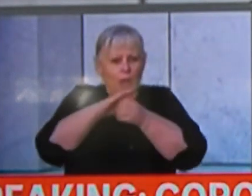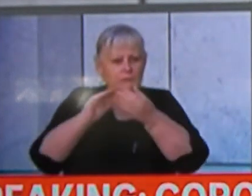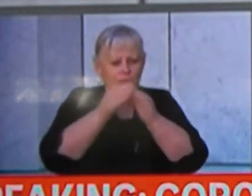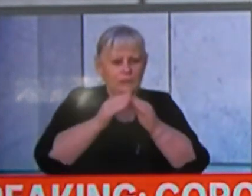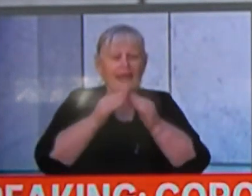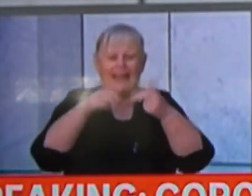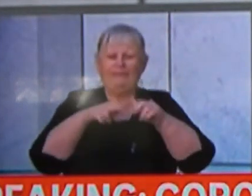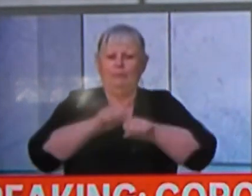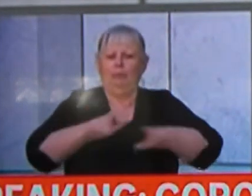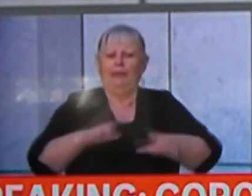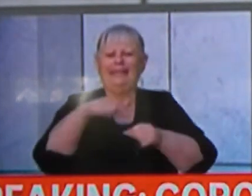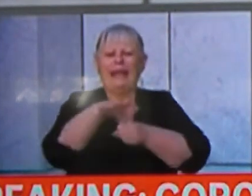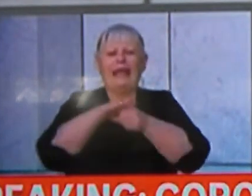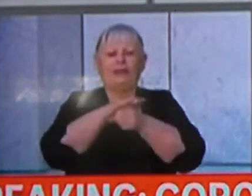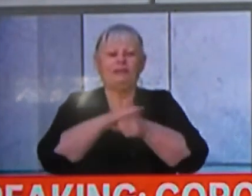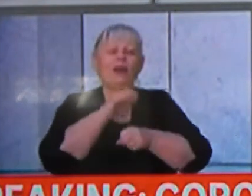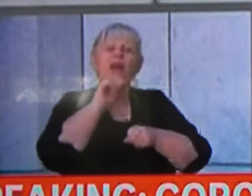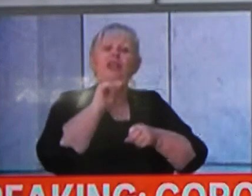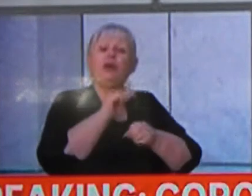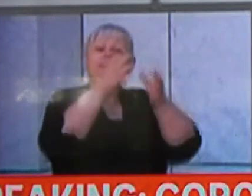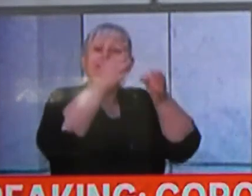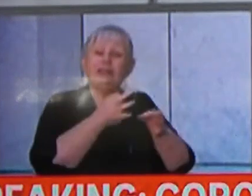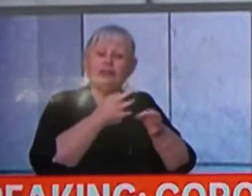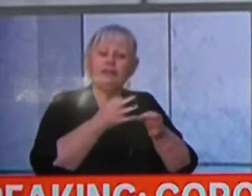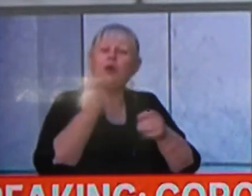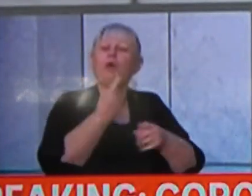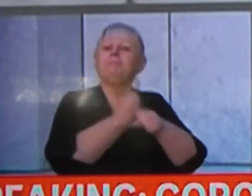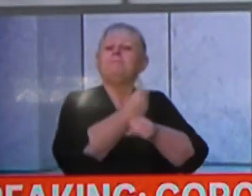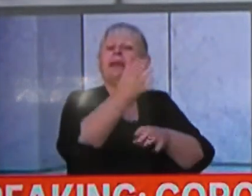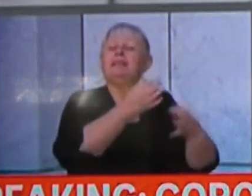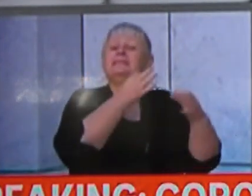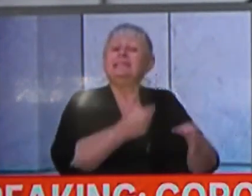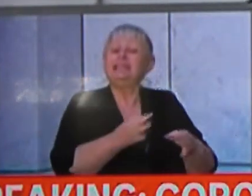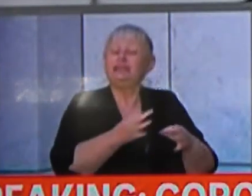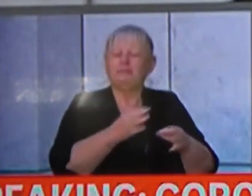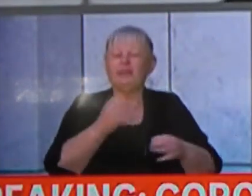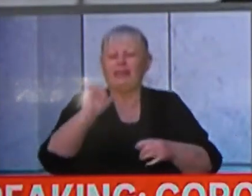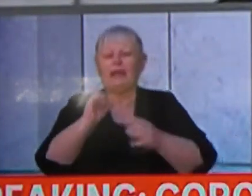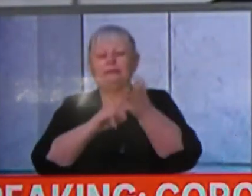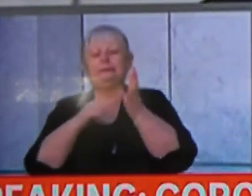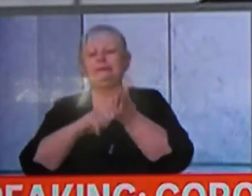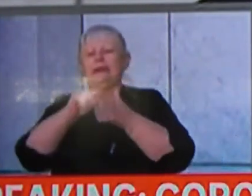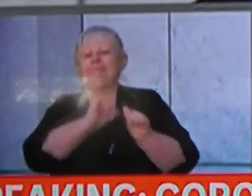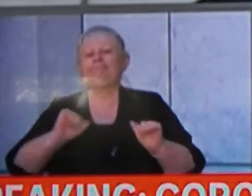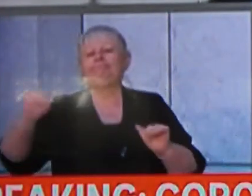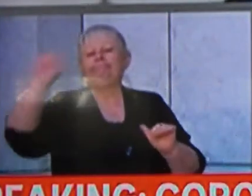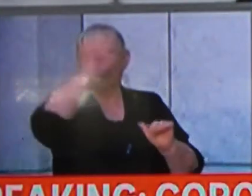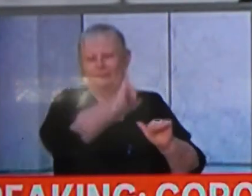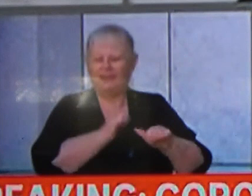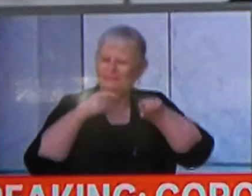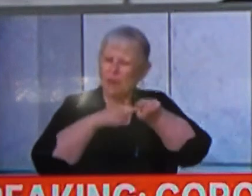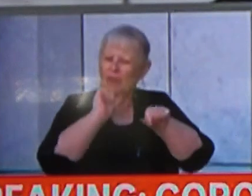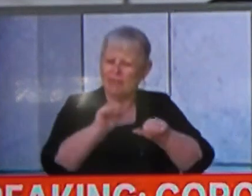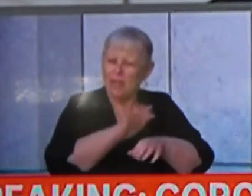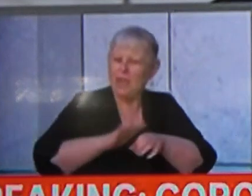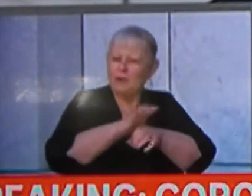to deal with outbreaks. Those decisions will be being made by state premiers and chief ministers as they apply to their